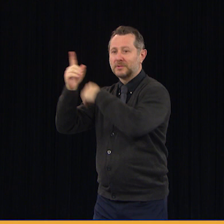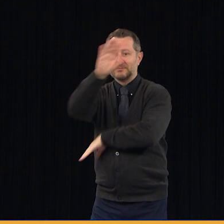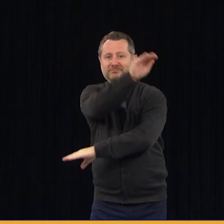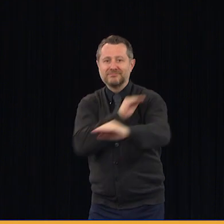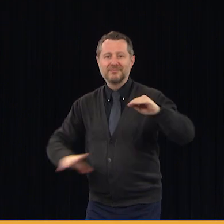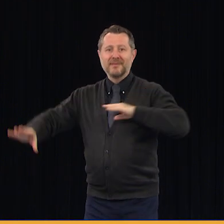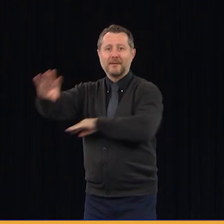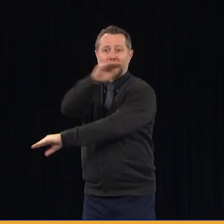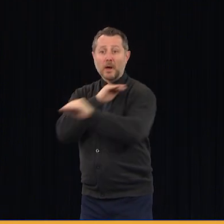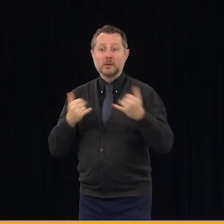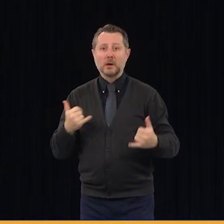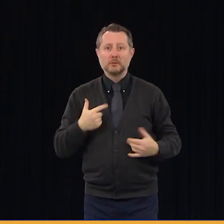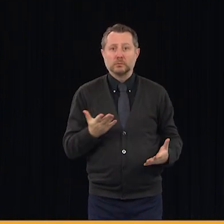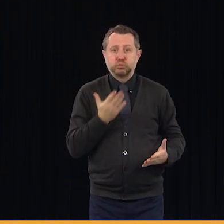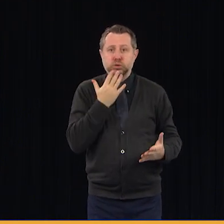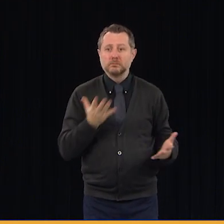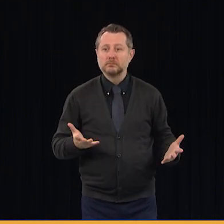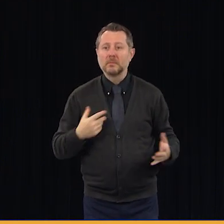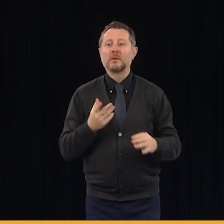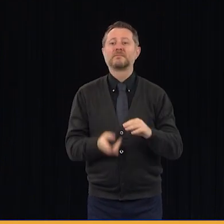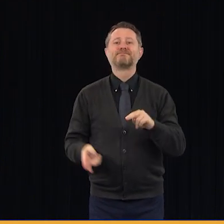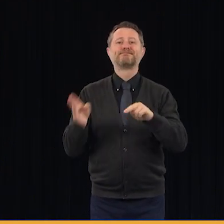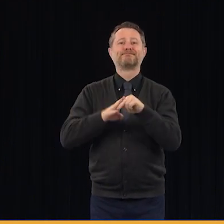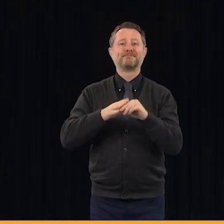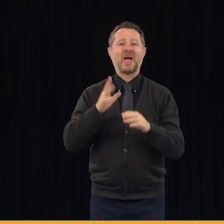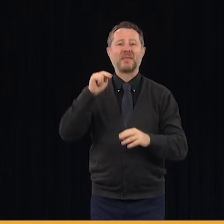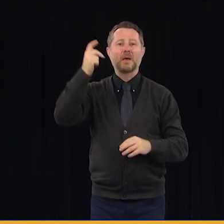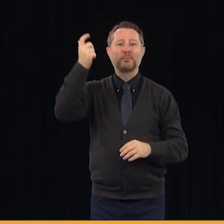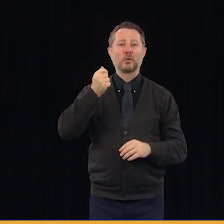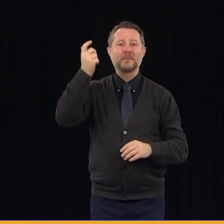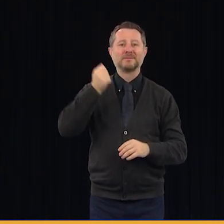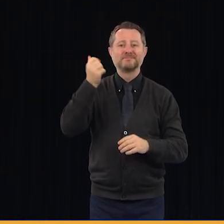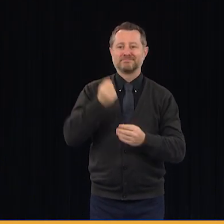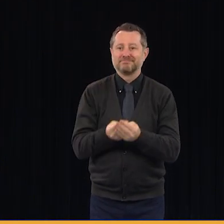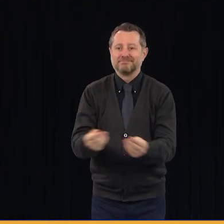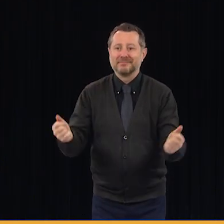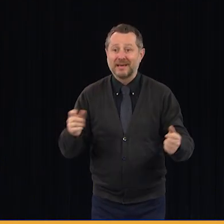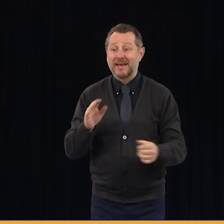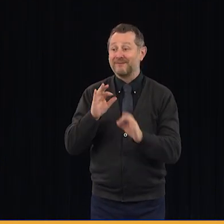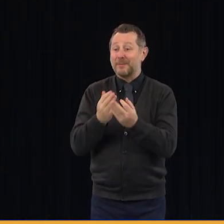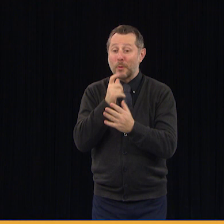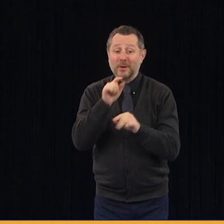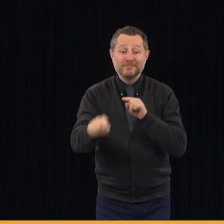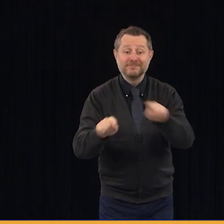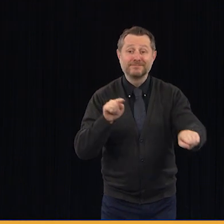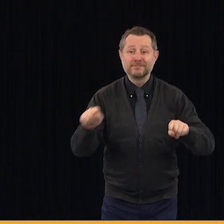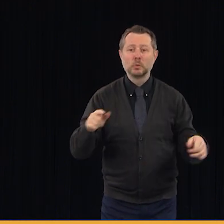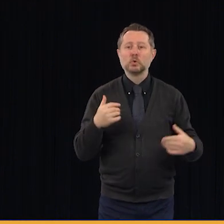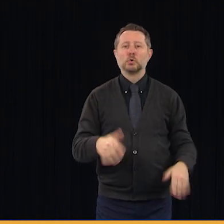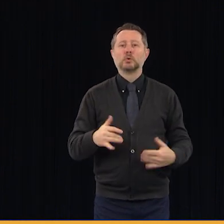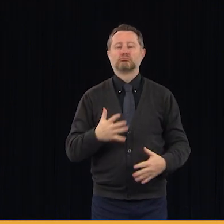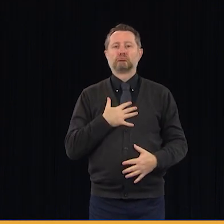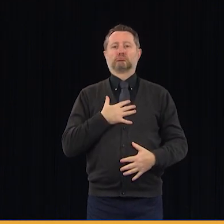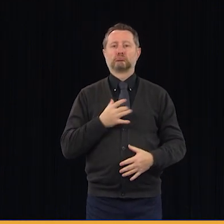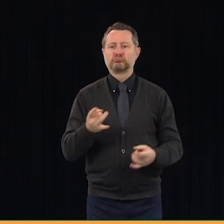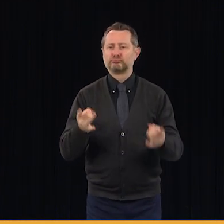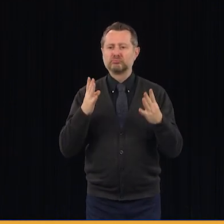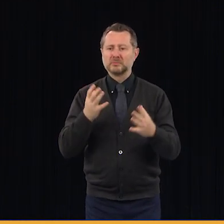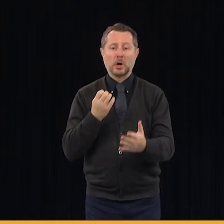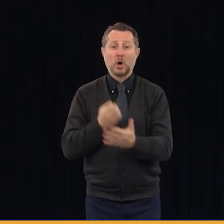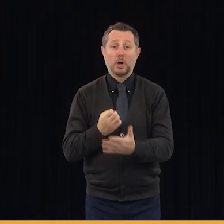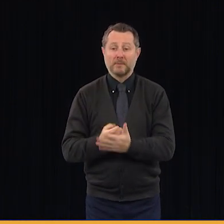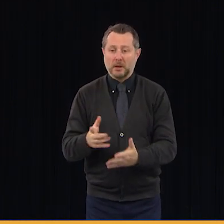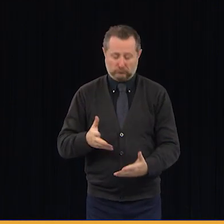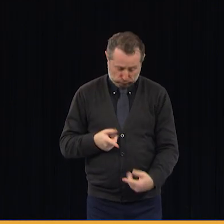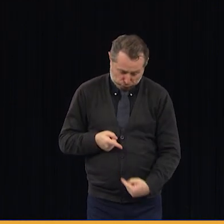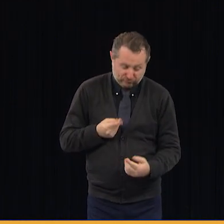and increasing the unemployment benefits, but you have families that are in true economic hardship and